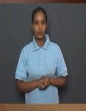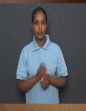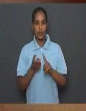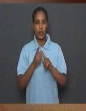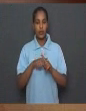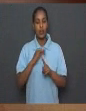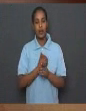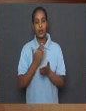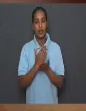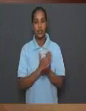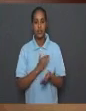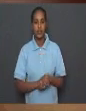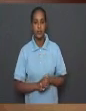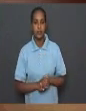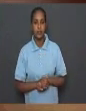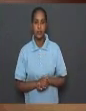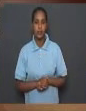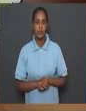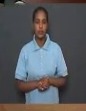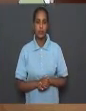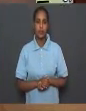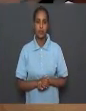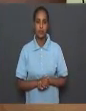Let's get back to our lesson.